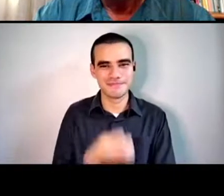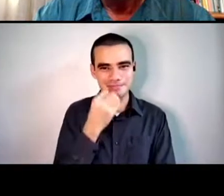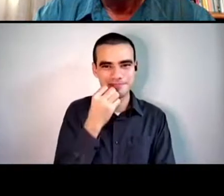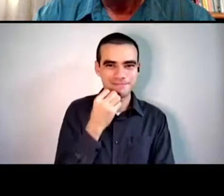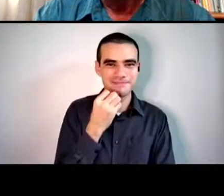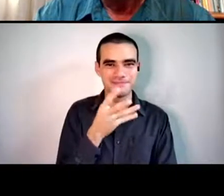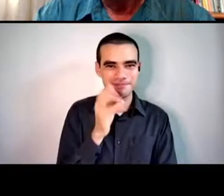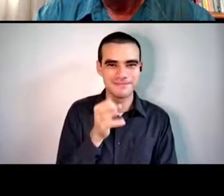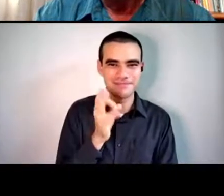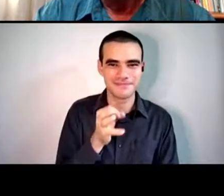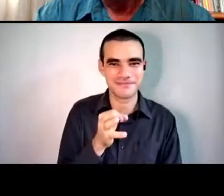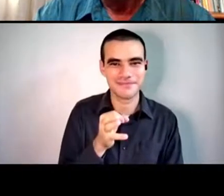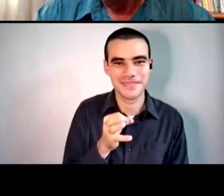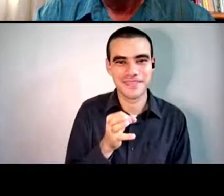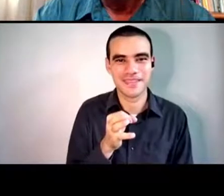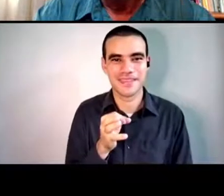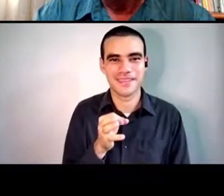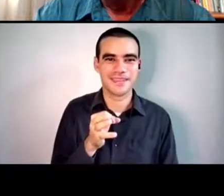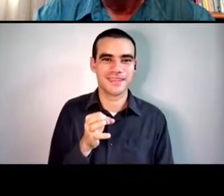Perfect, thank you.